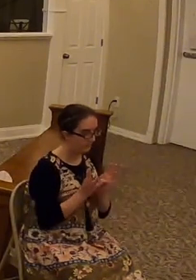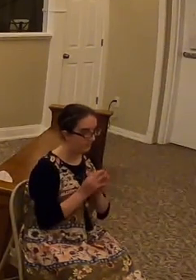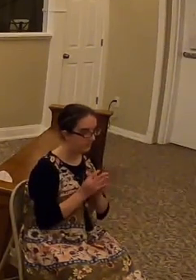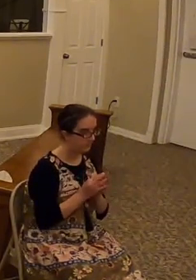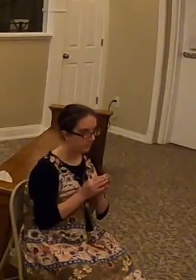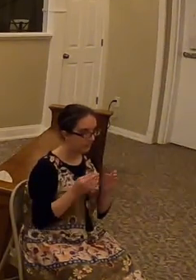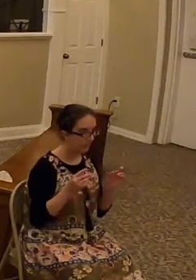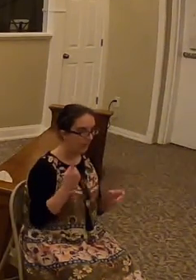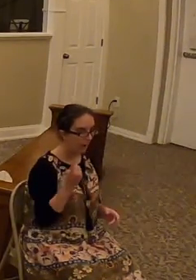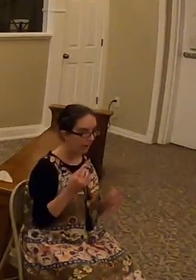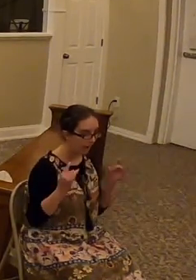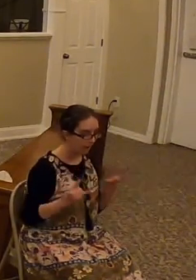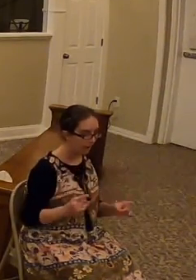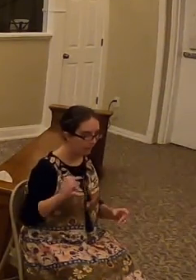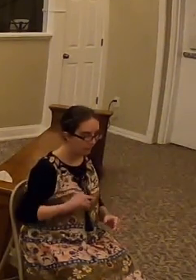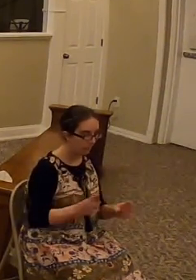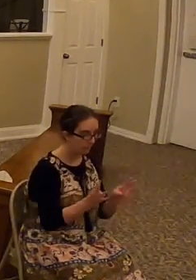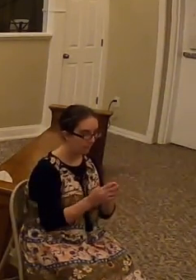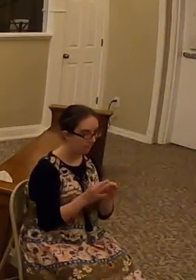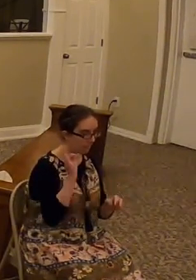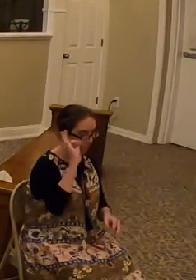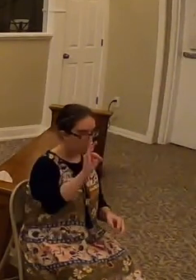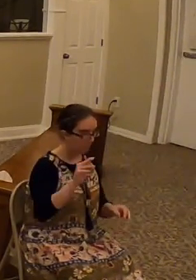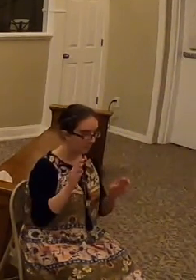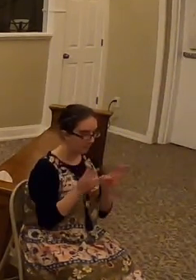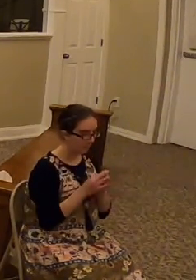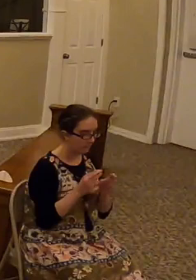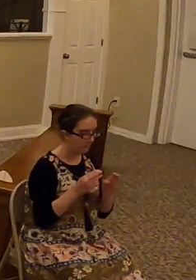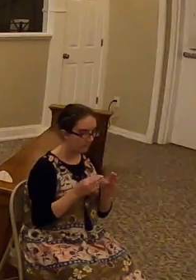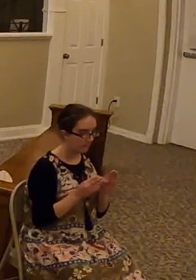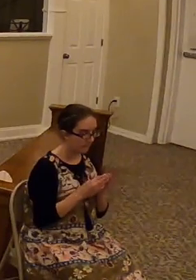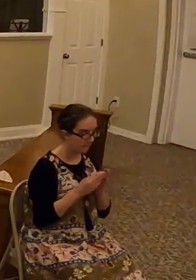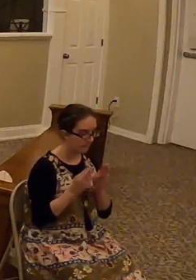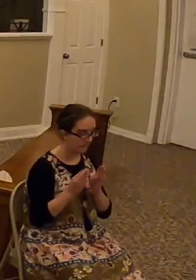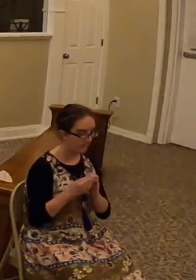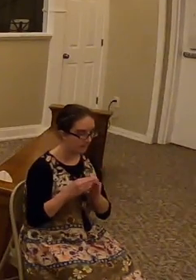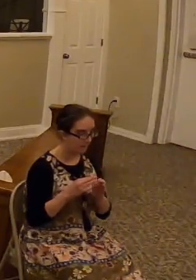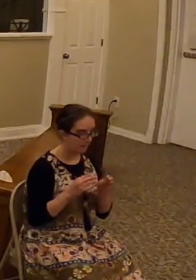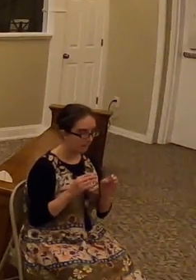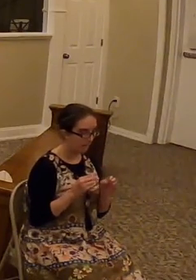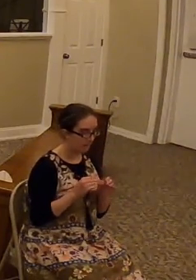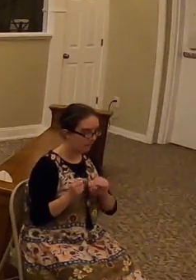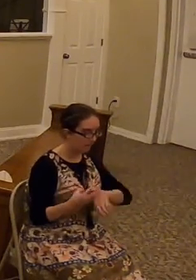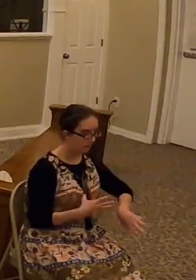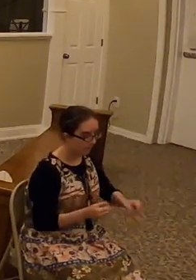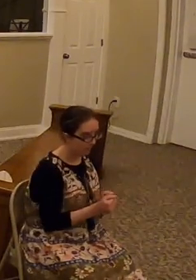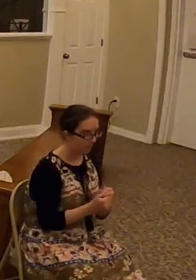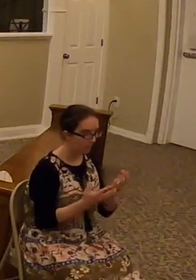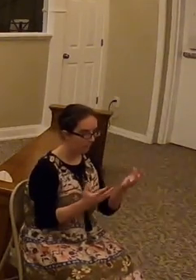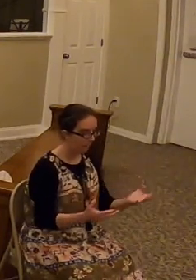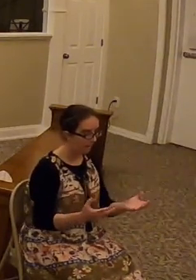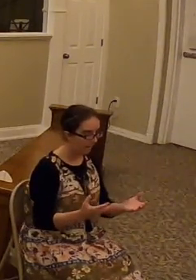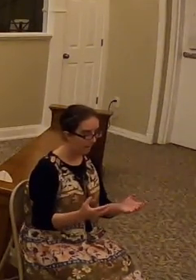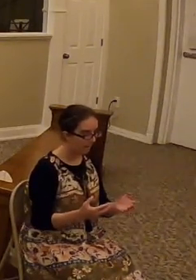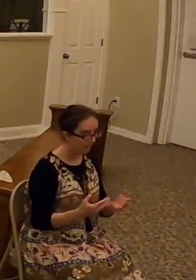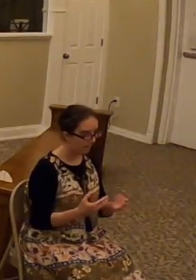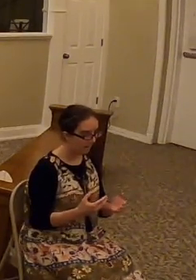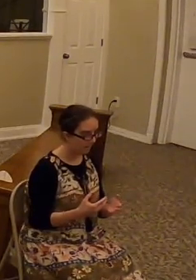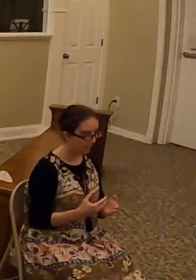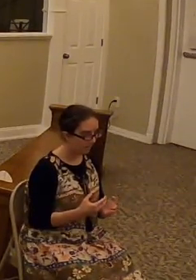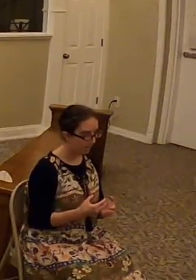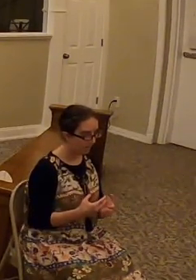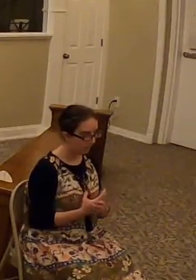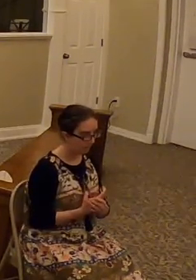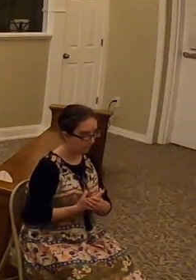I always hated going to meetings, to preacher meetings and camp meetings and stuff, because you'll leave with a handful of these really slick